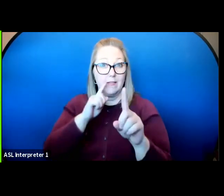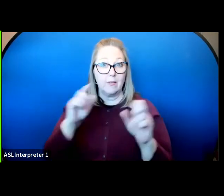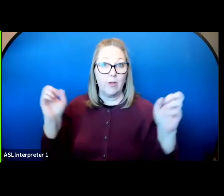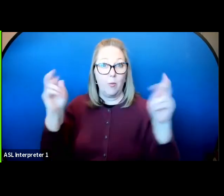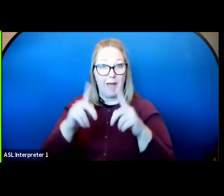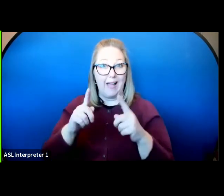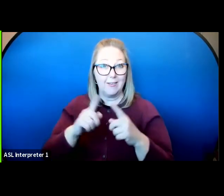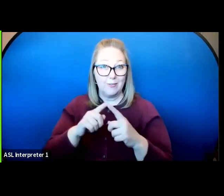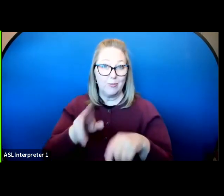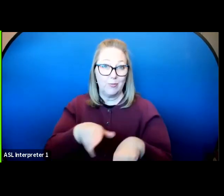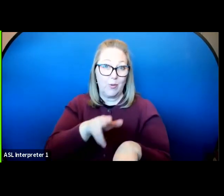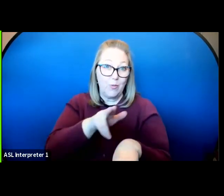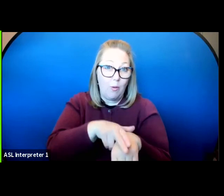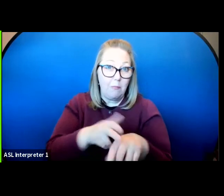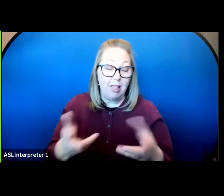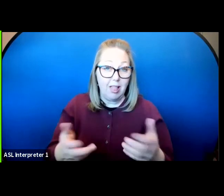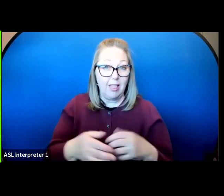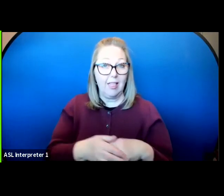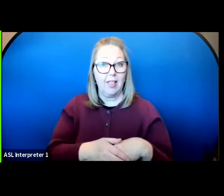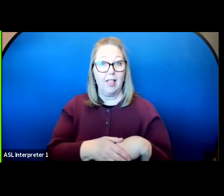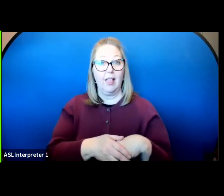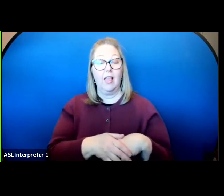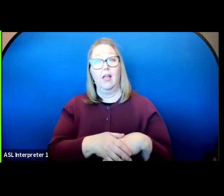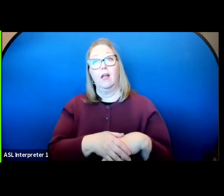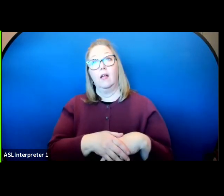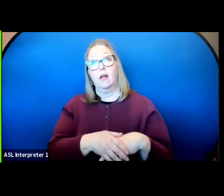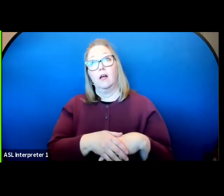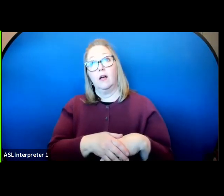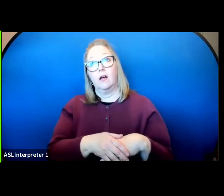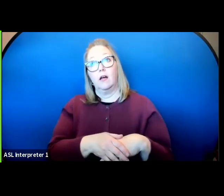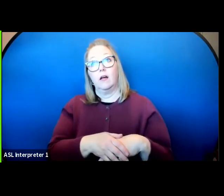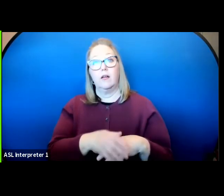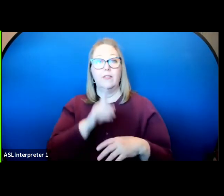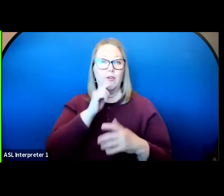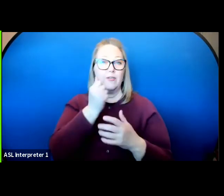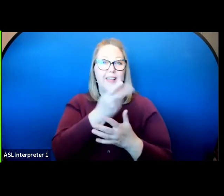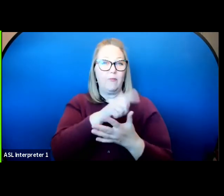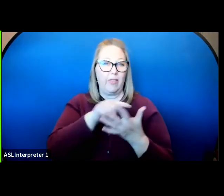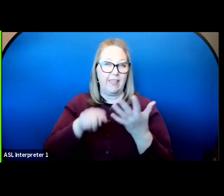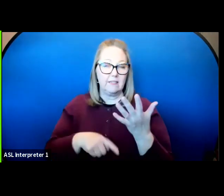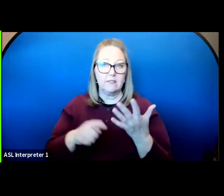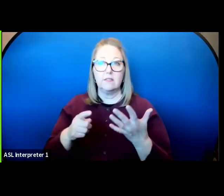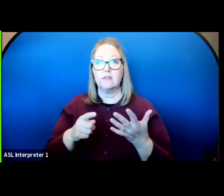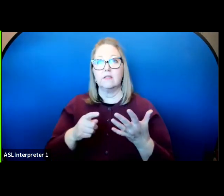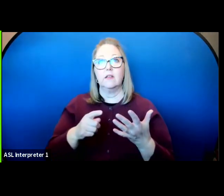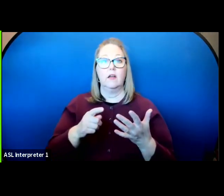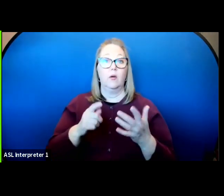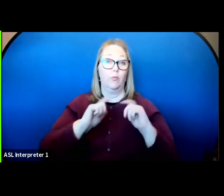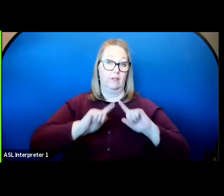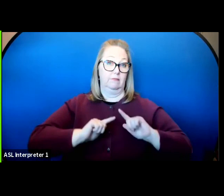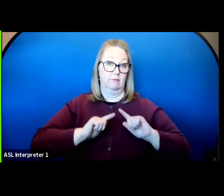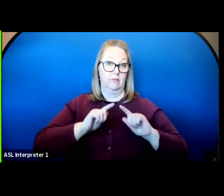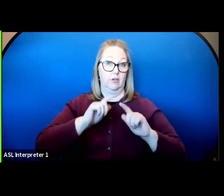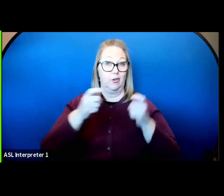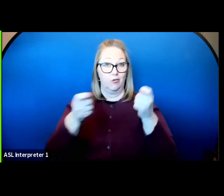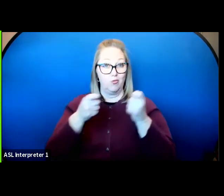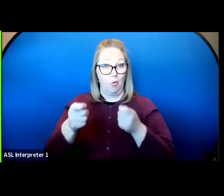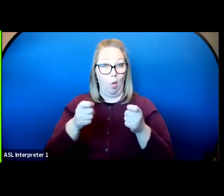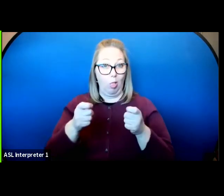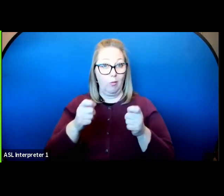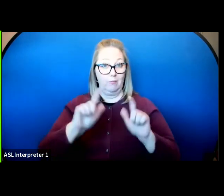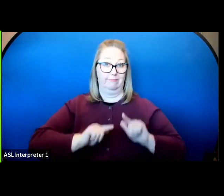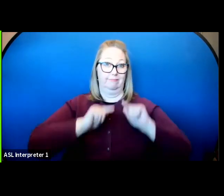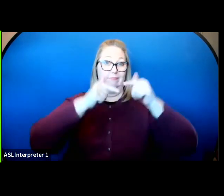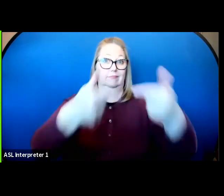of different issues, whether it's giving the control back to the local counties for jurisdiction, whether this is getting people back to closer